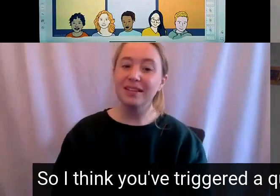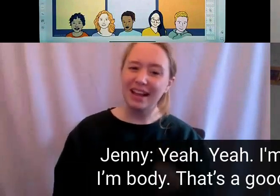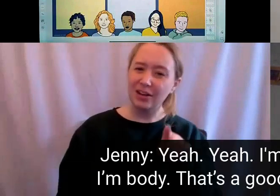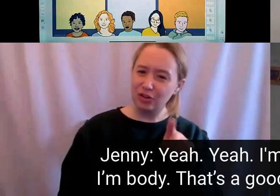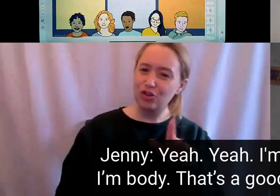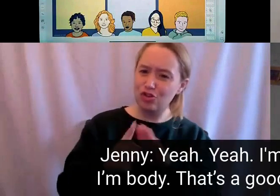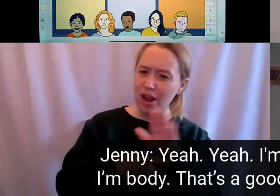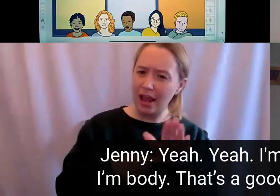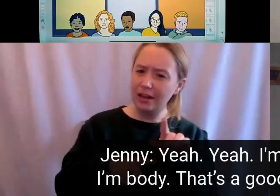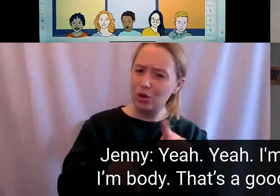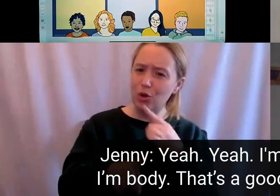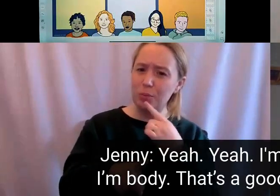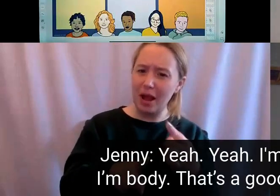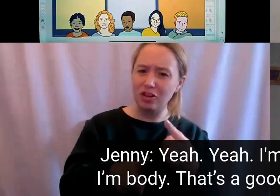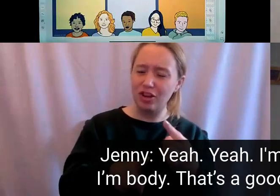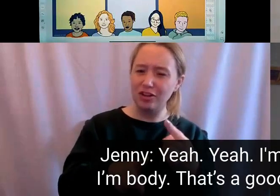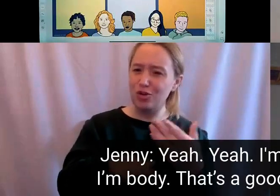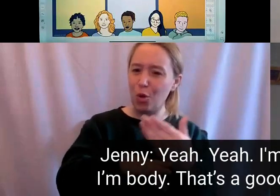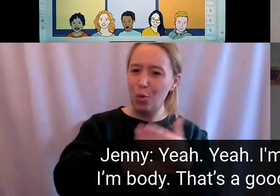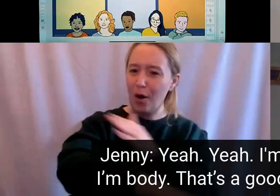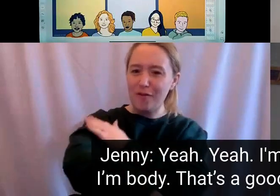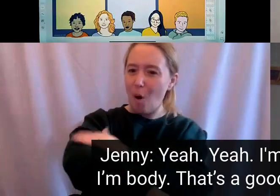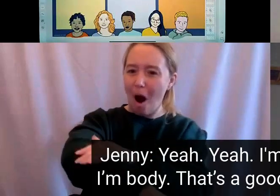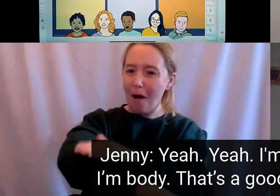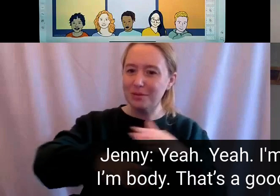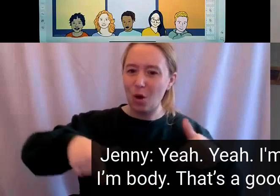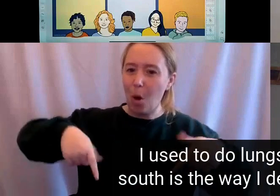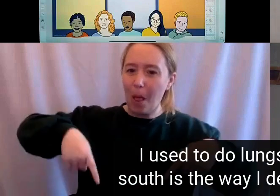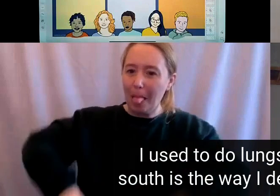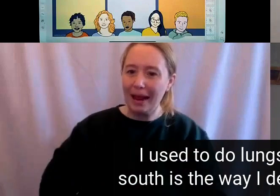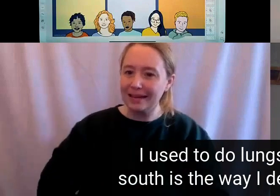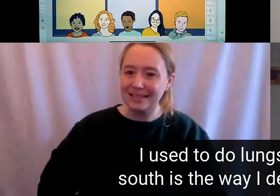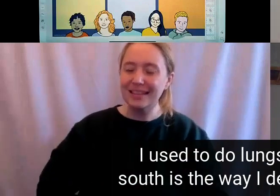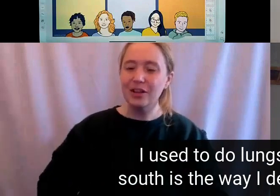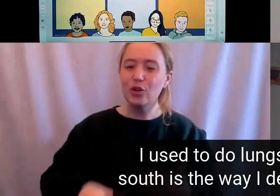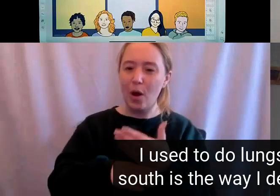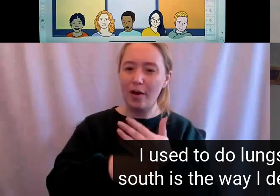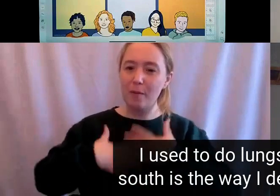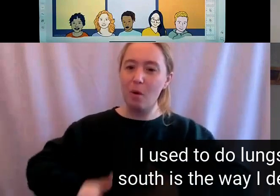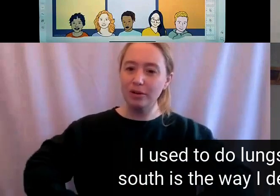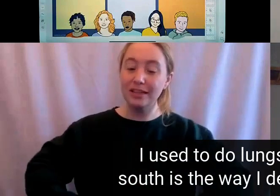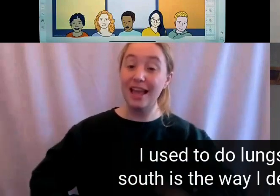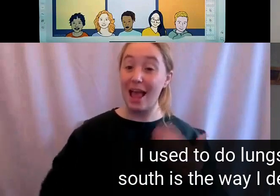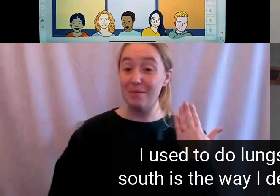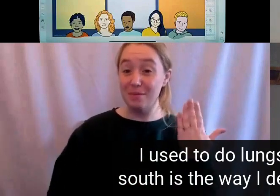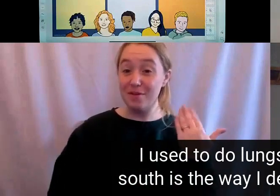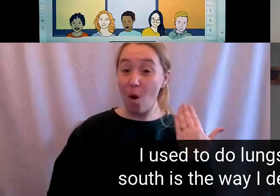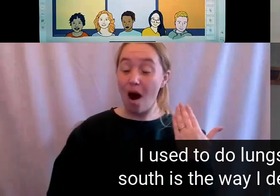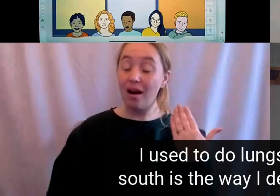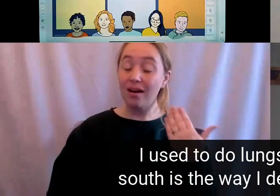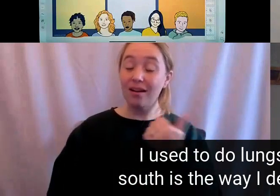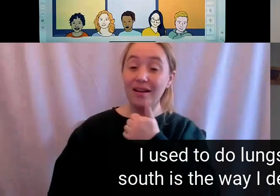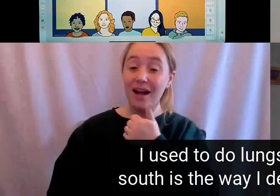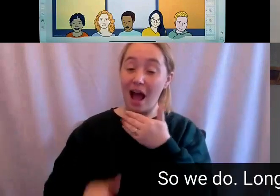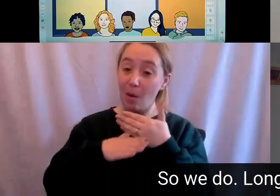someone's mind. Yeah, I'm not arms and legs, I'm body. That's a good way of putting me. I used to do lungs, now I've gone south, is the way I describe to